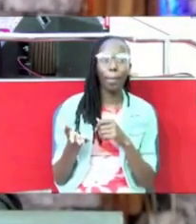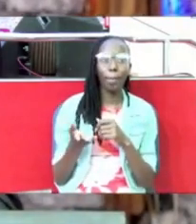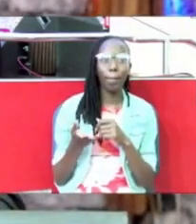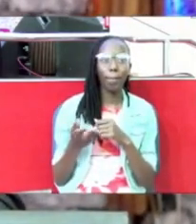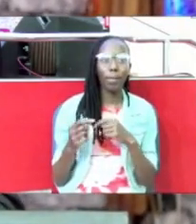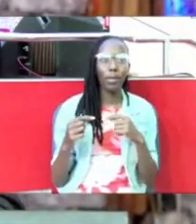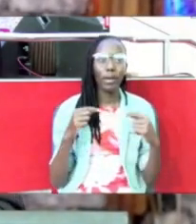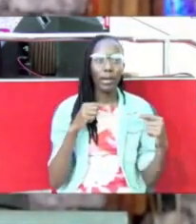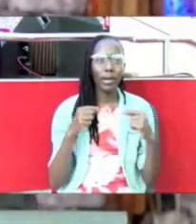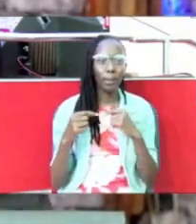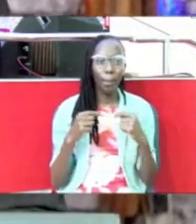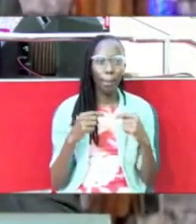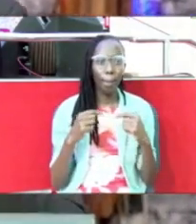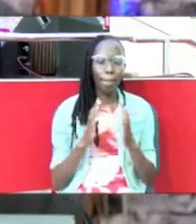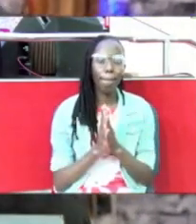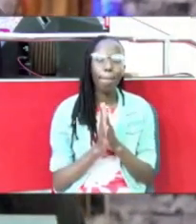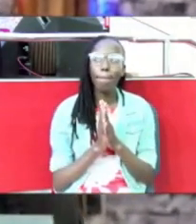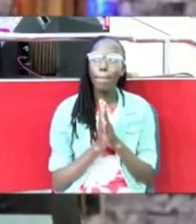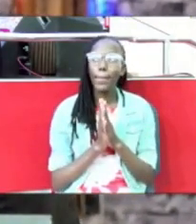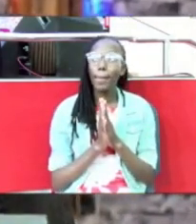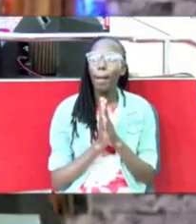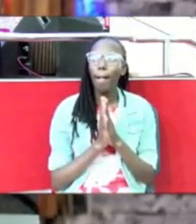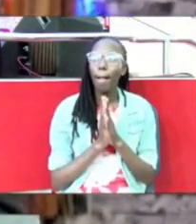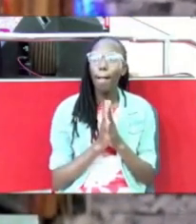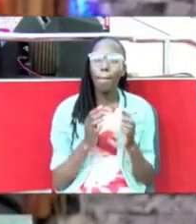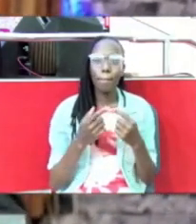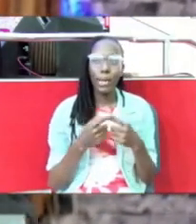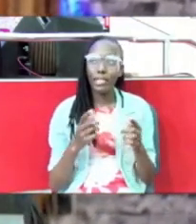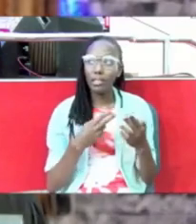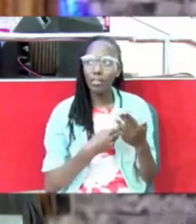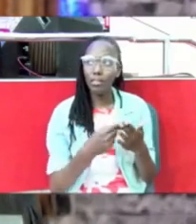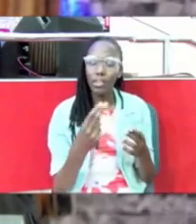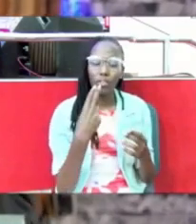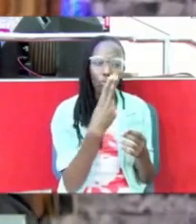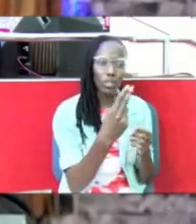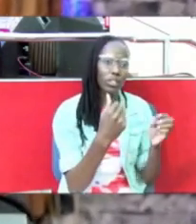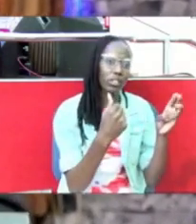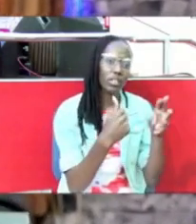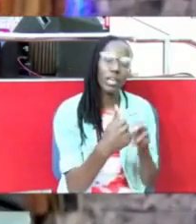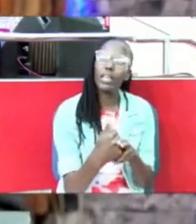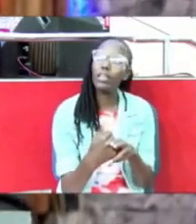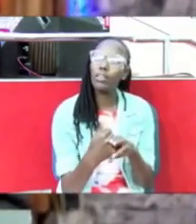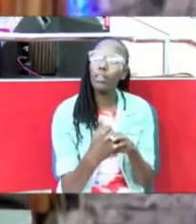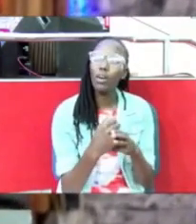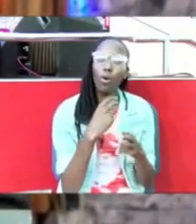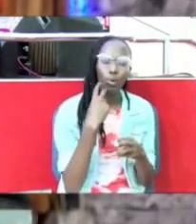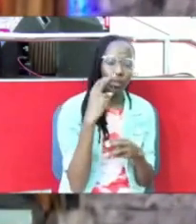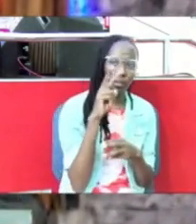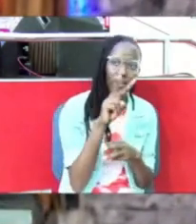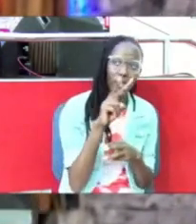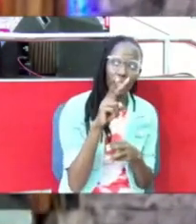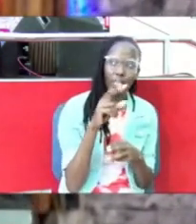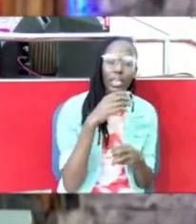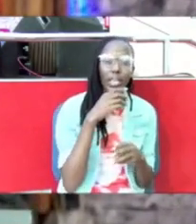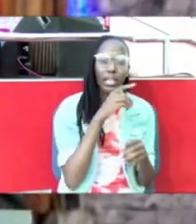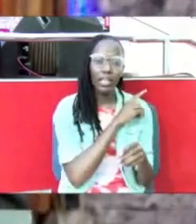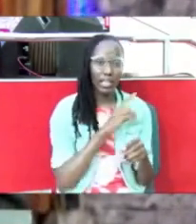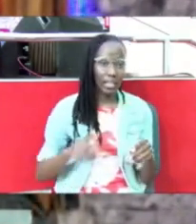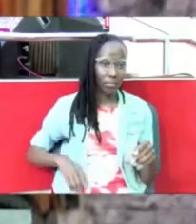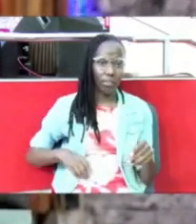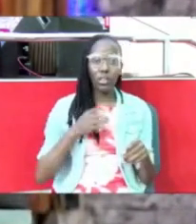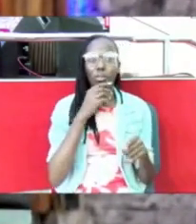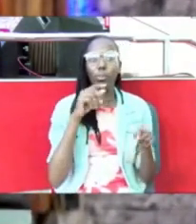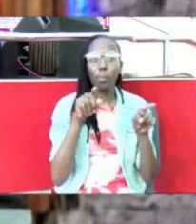ambaye alijitokeza kukabiliana na Goliath. But in verse 28 we see David's elder brother doubting his motive